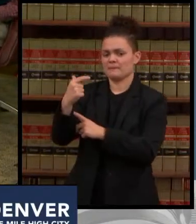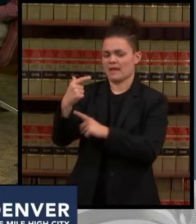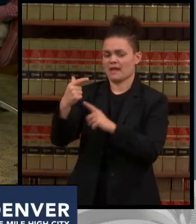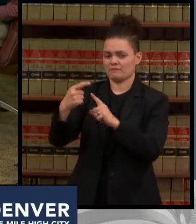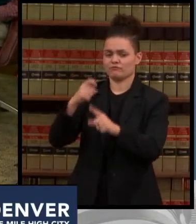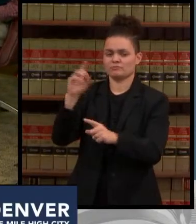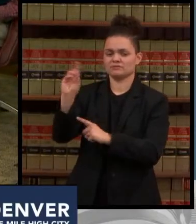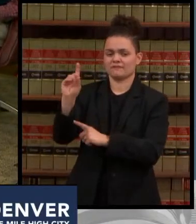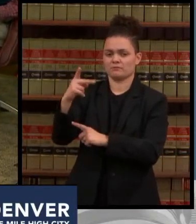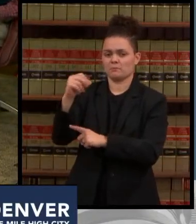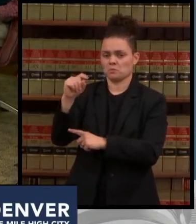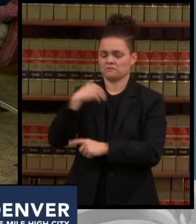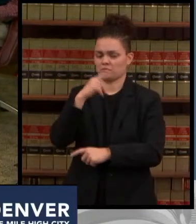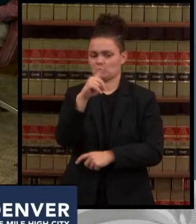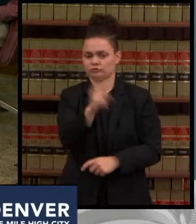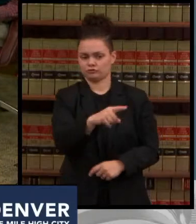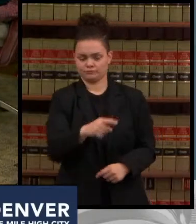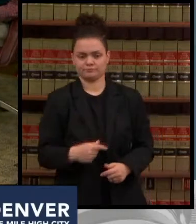Okay.